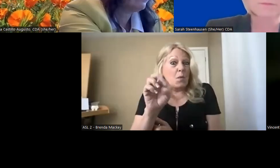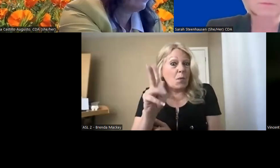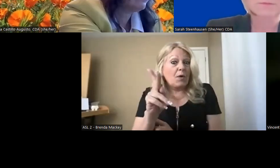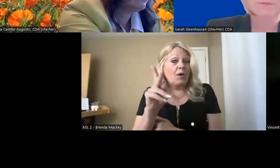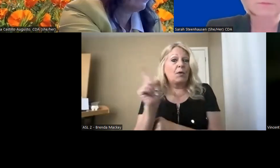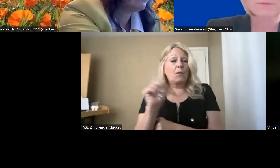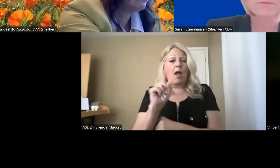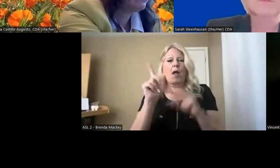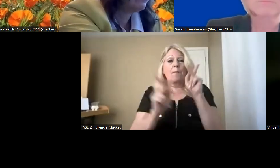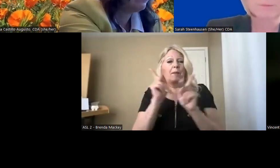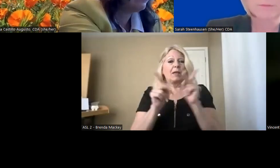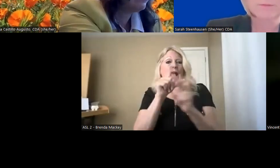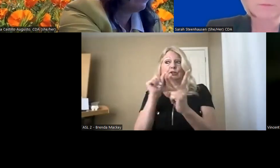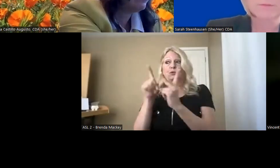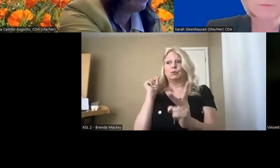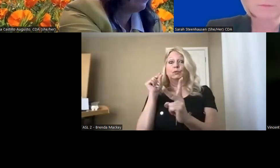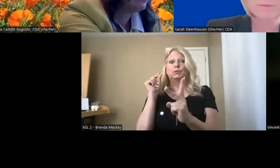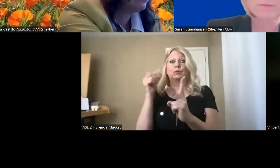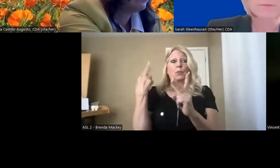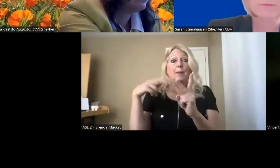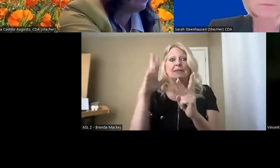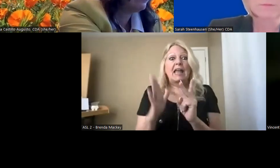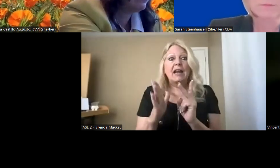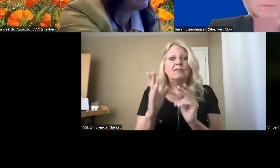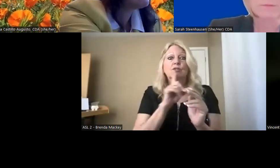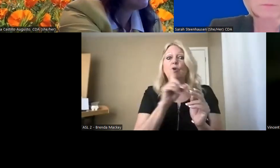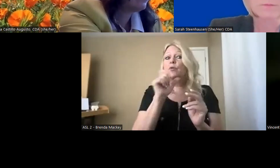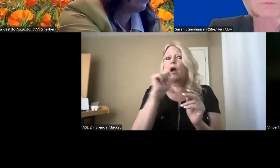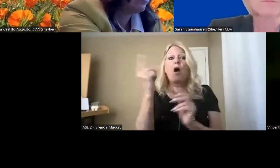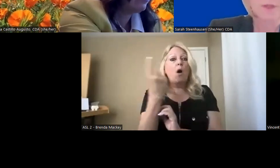can choose who the representatives are. So it's not always the same people.